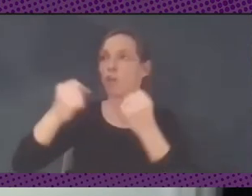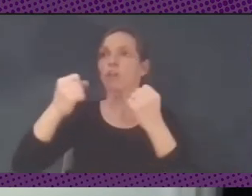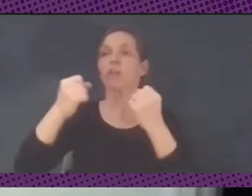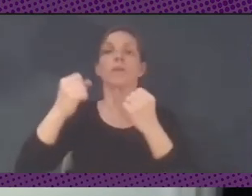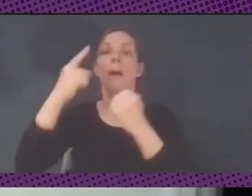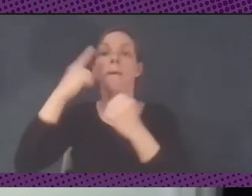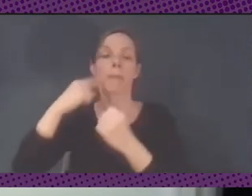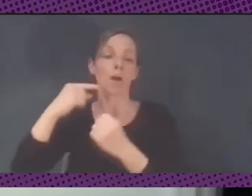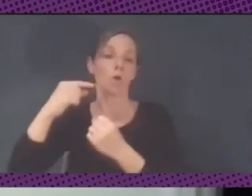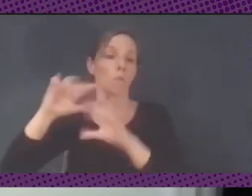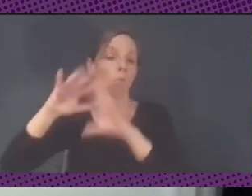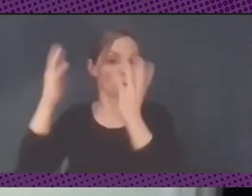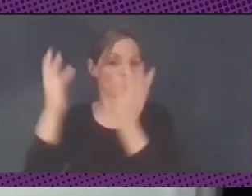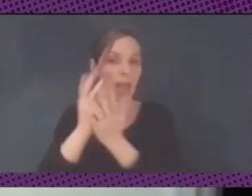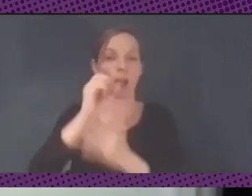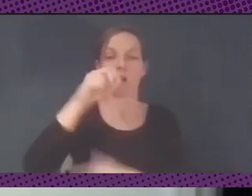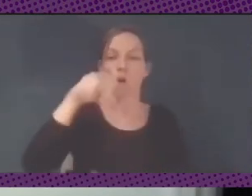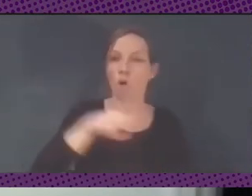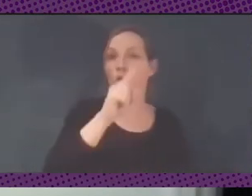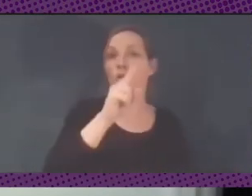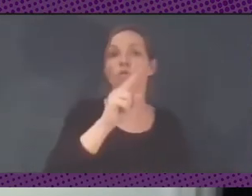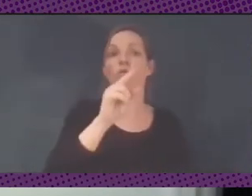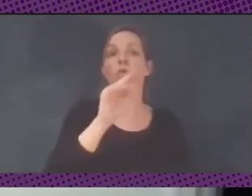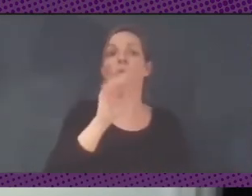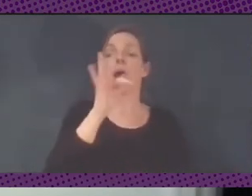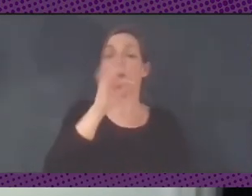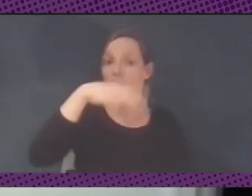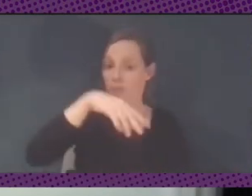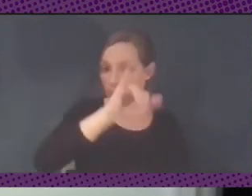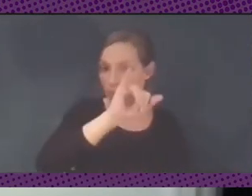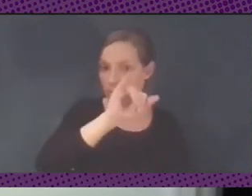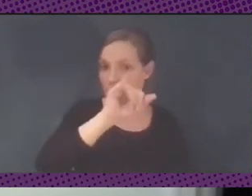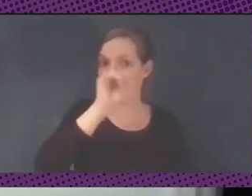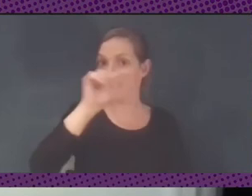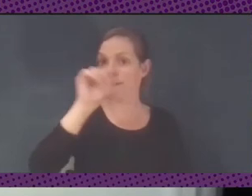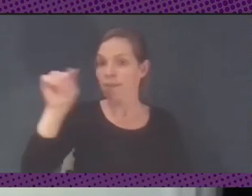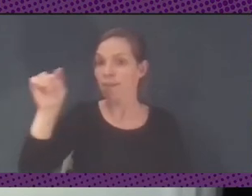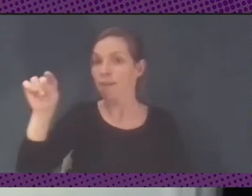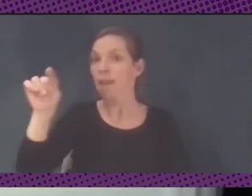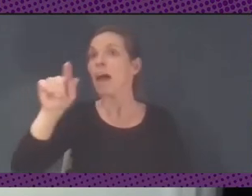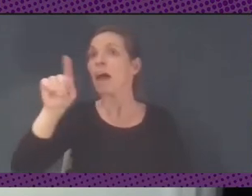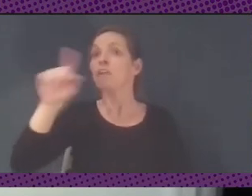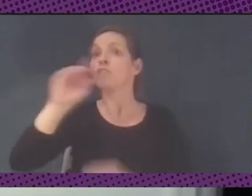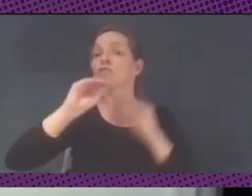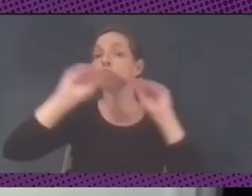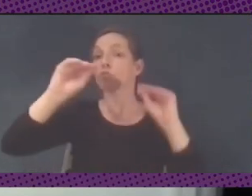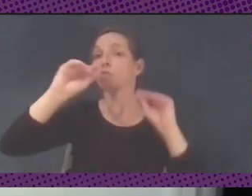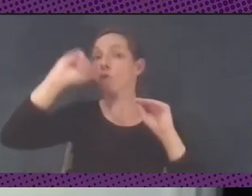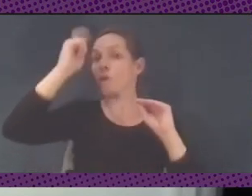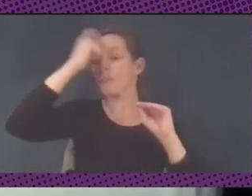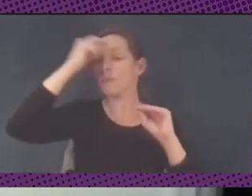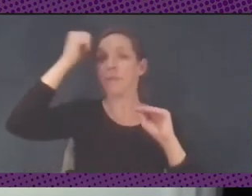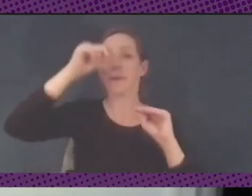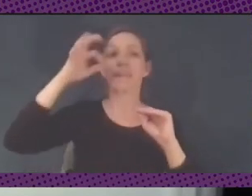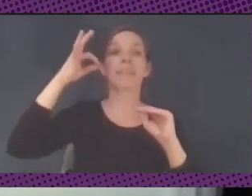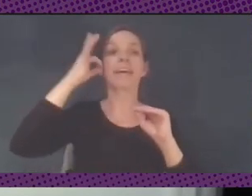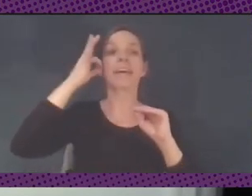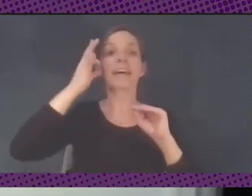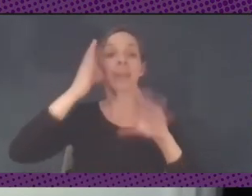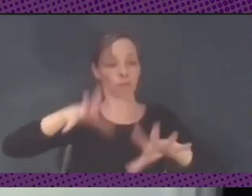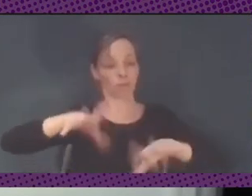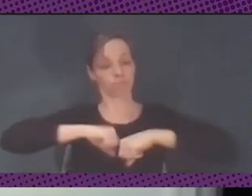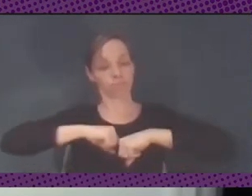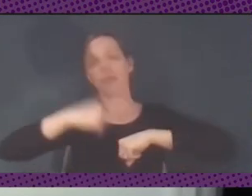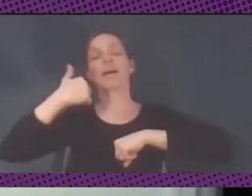mainstreaming gender, they emptied the concept of gender from its radical propositions and notions that it came with